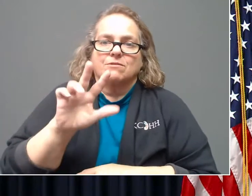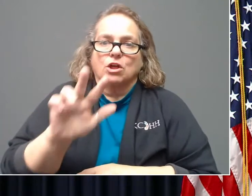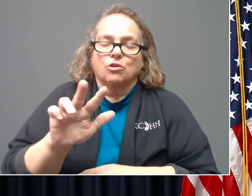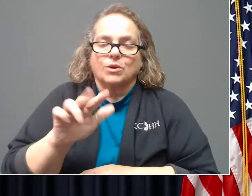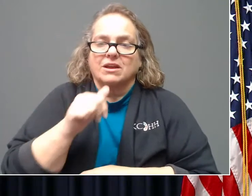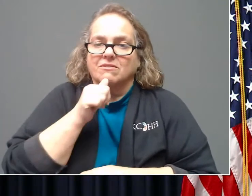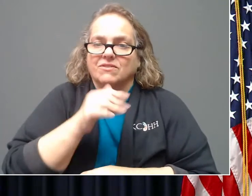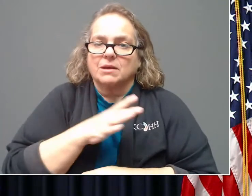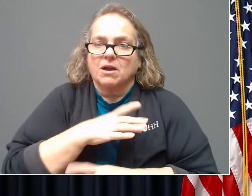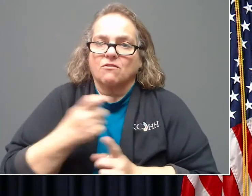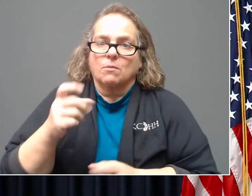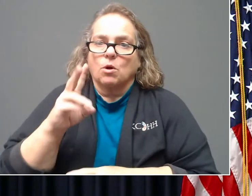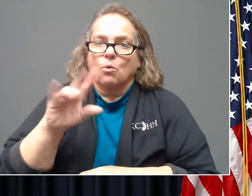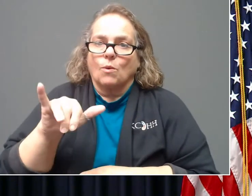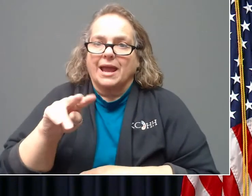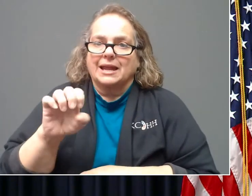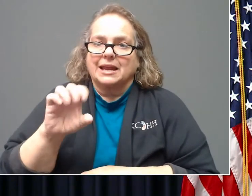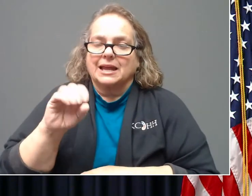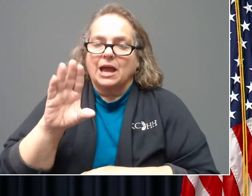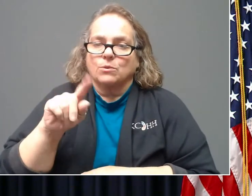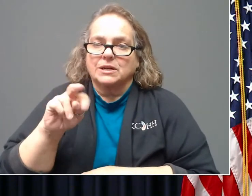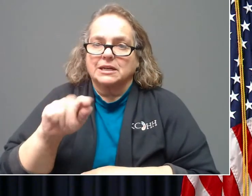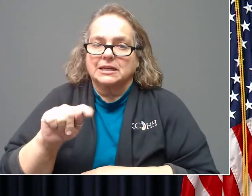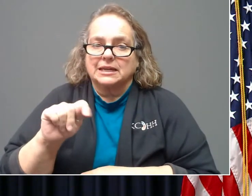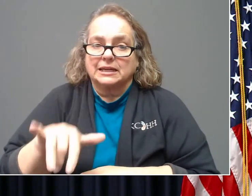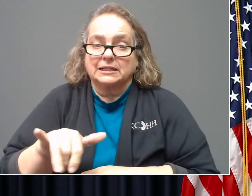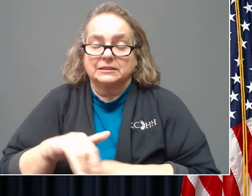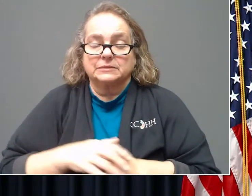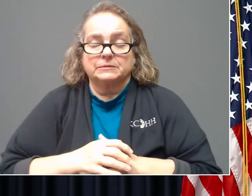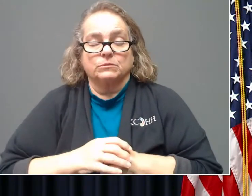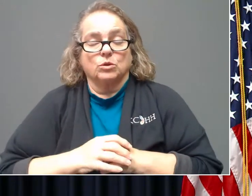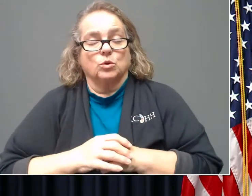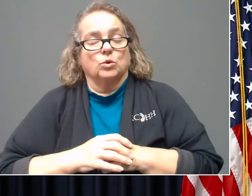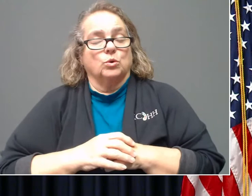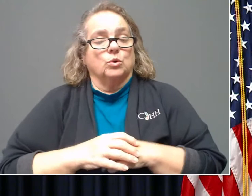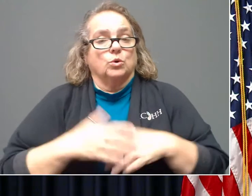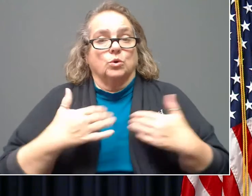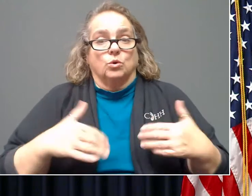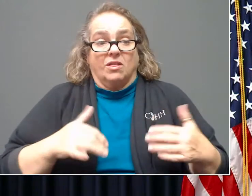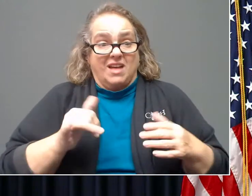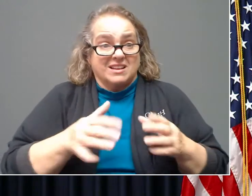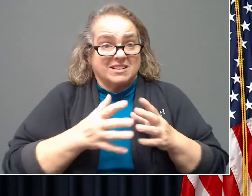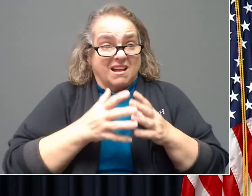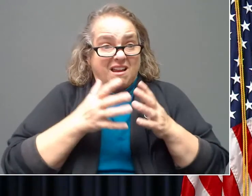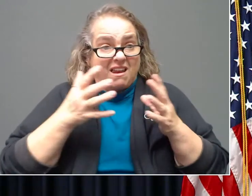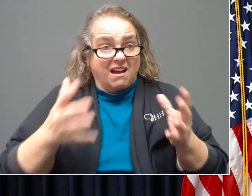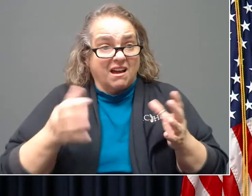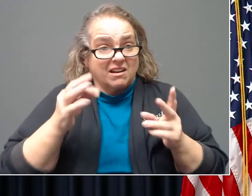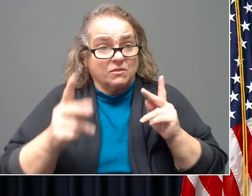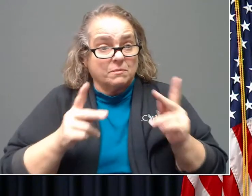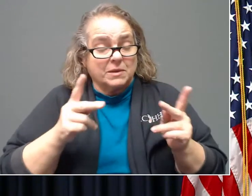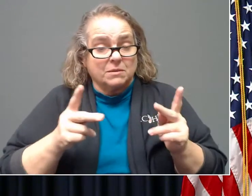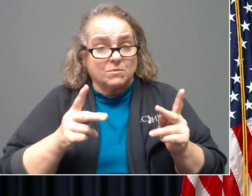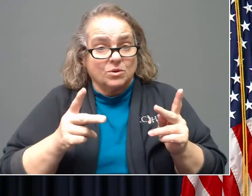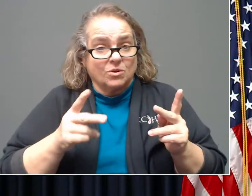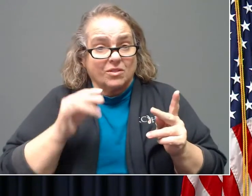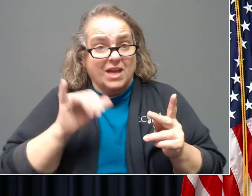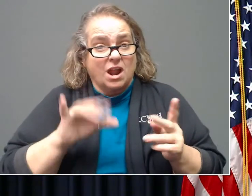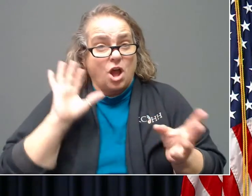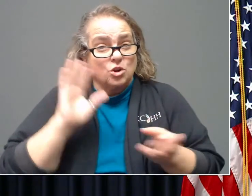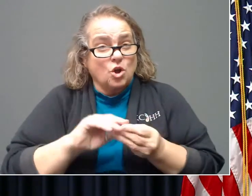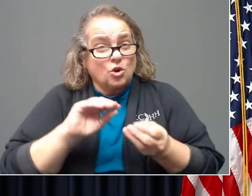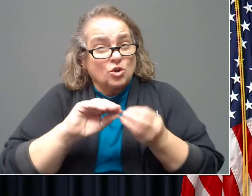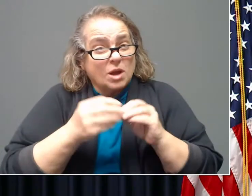from Wayne County. That is a lot of loss. And it brings our total number of deaths in